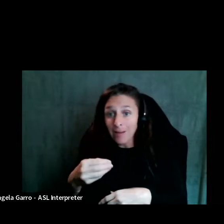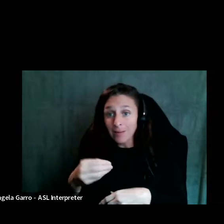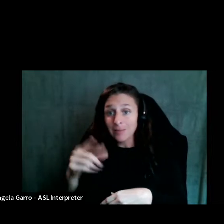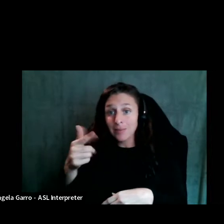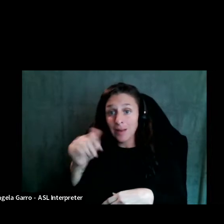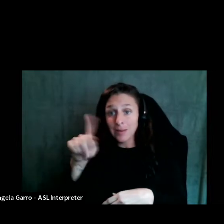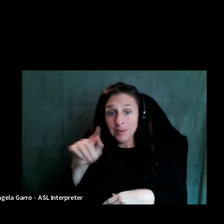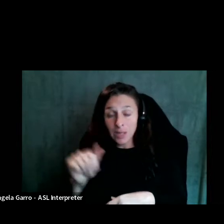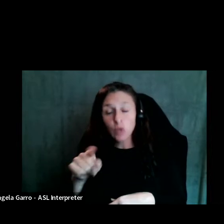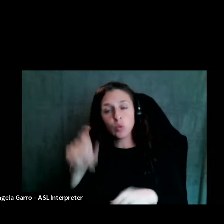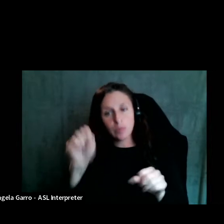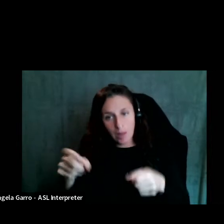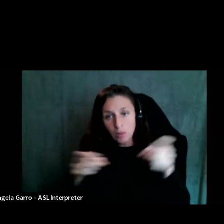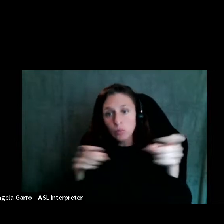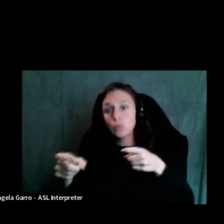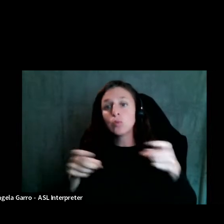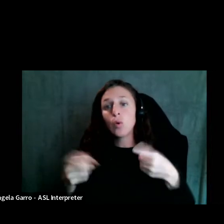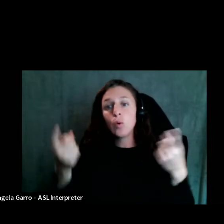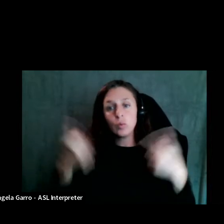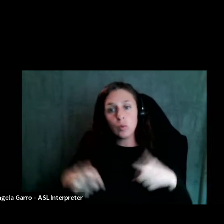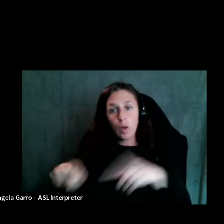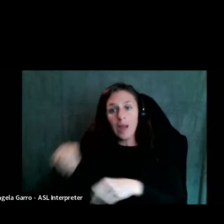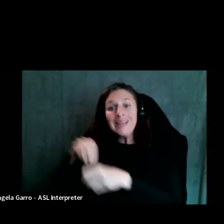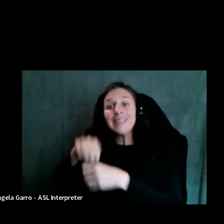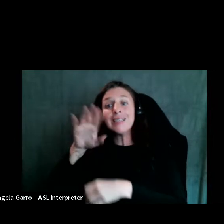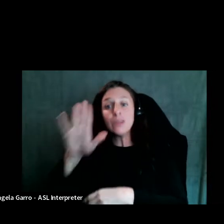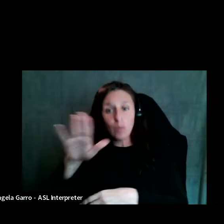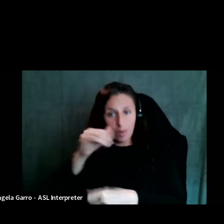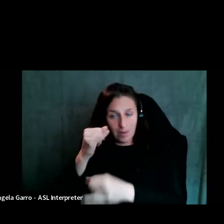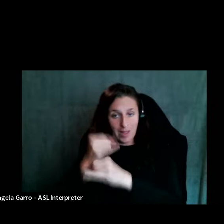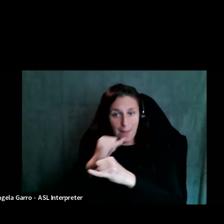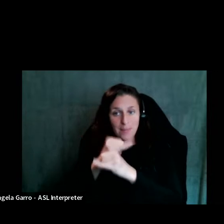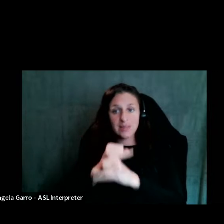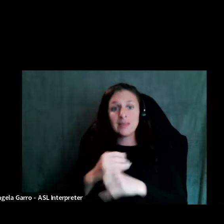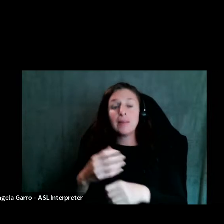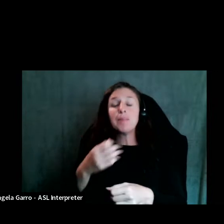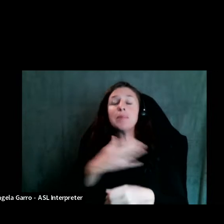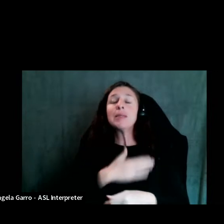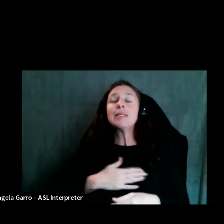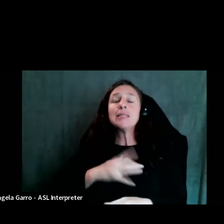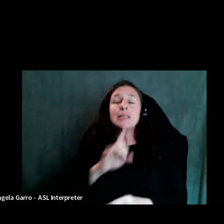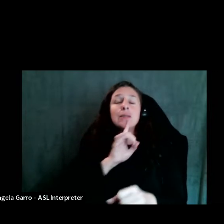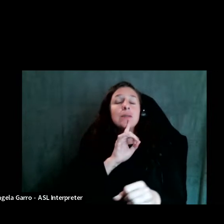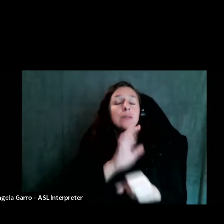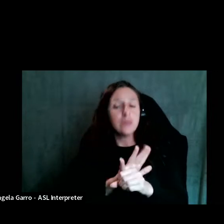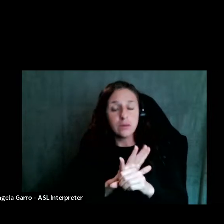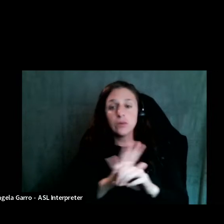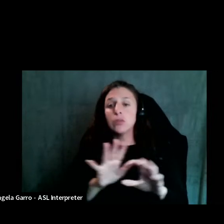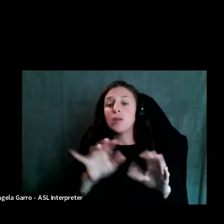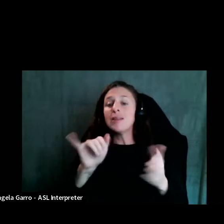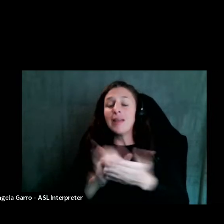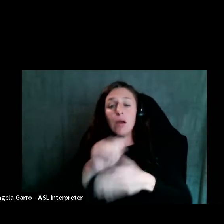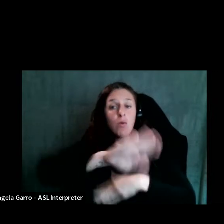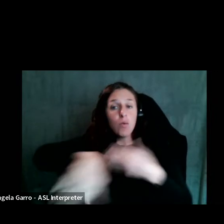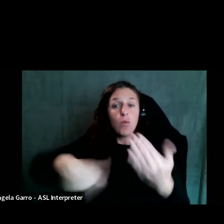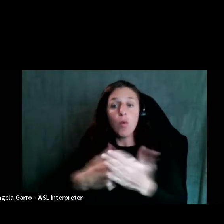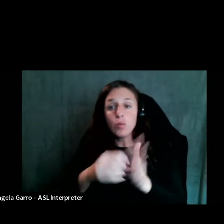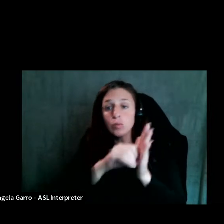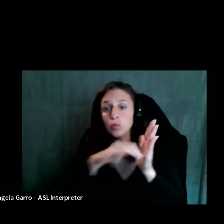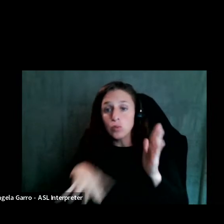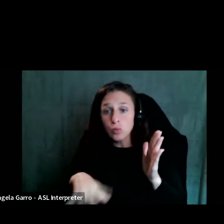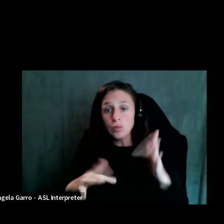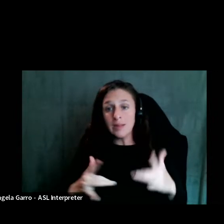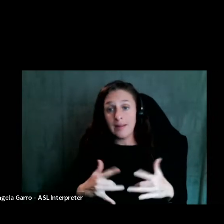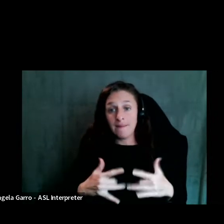you can control what happens on your campuses. Please ensure that all students feel